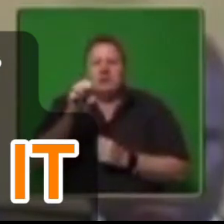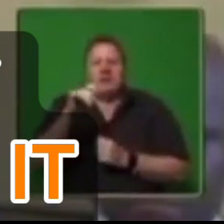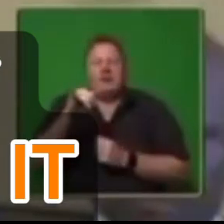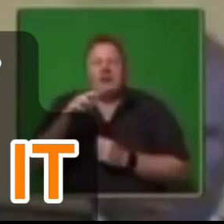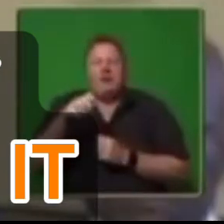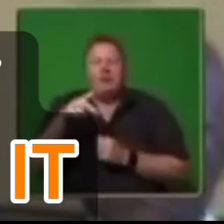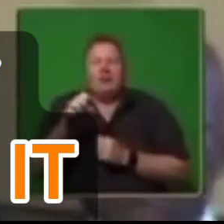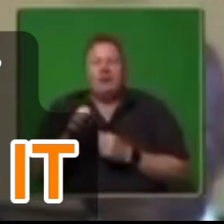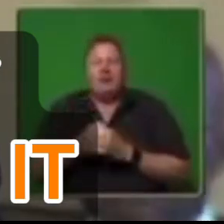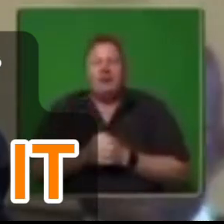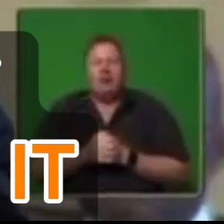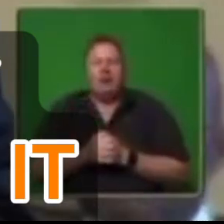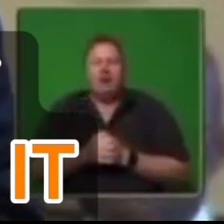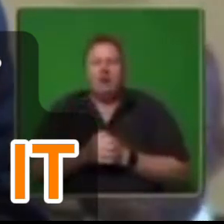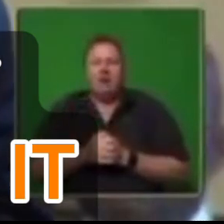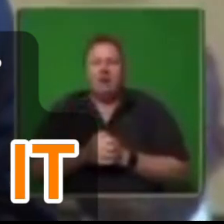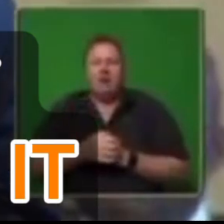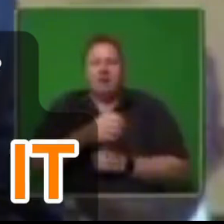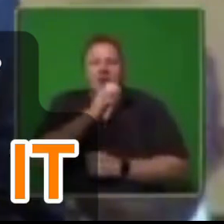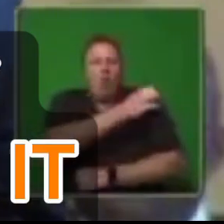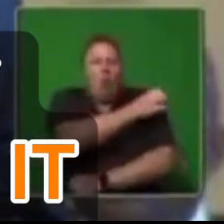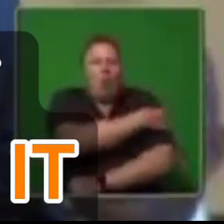Siepe, Corporal